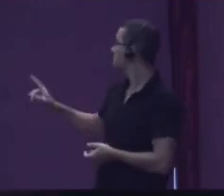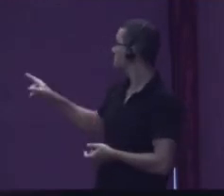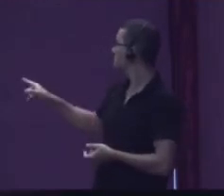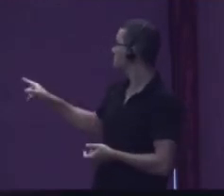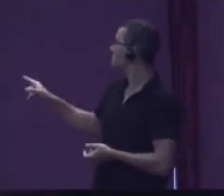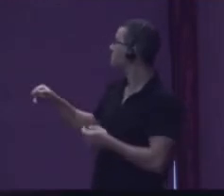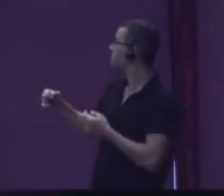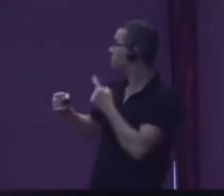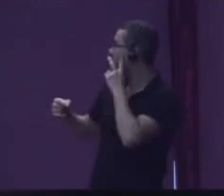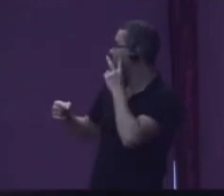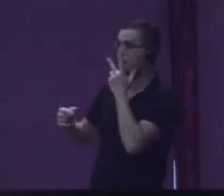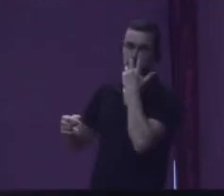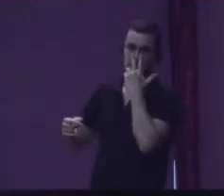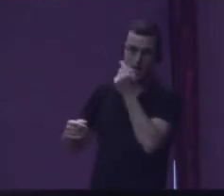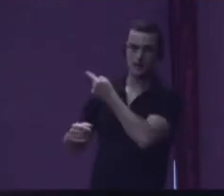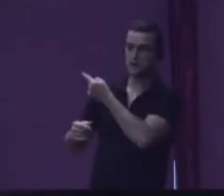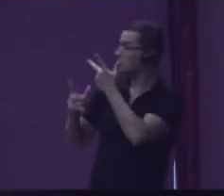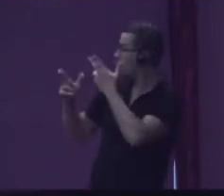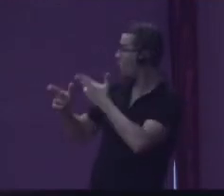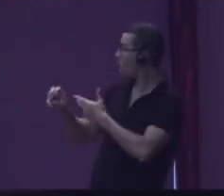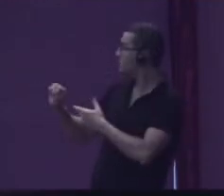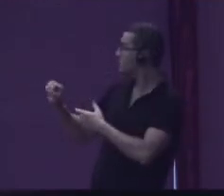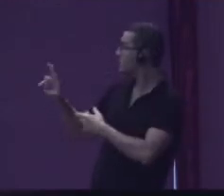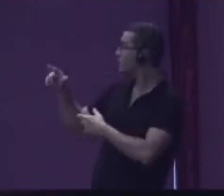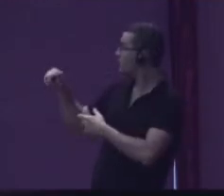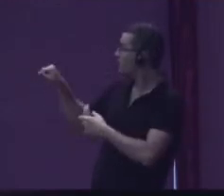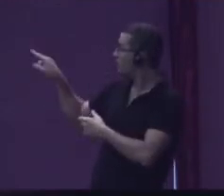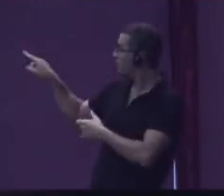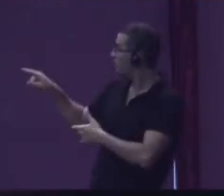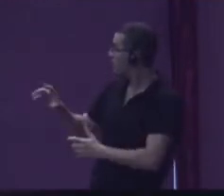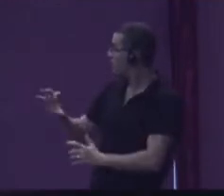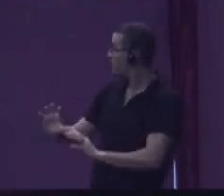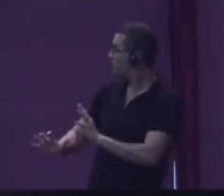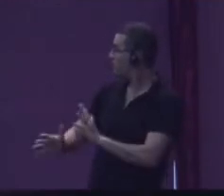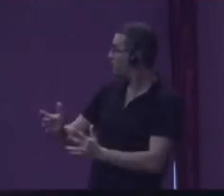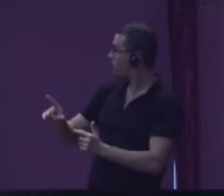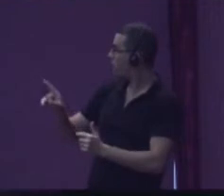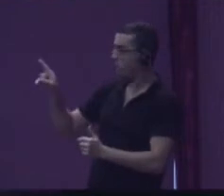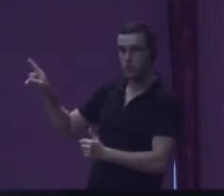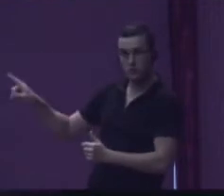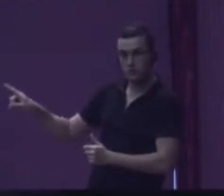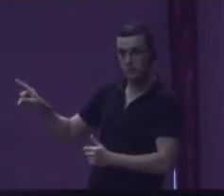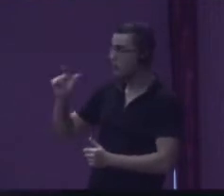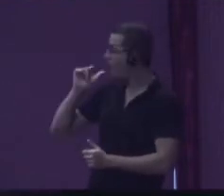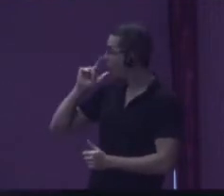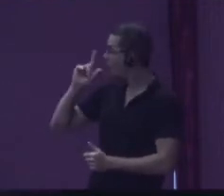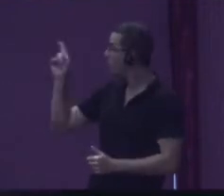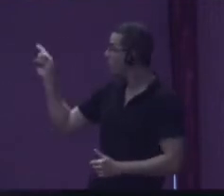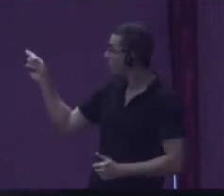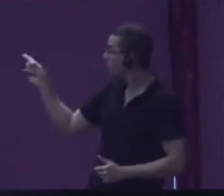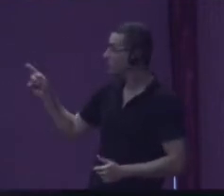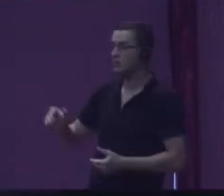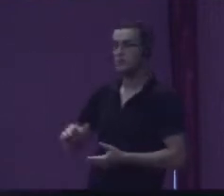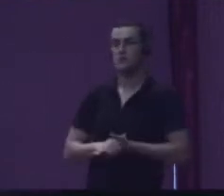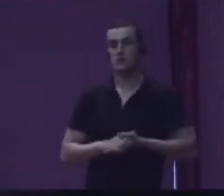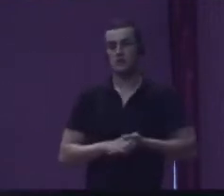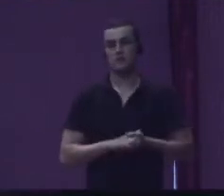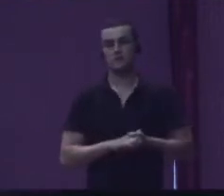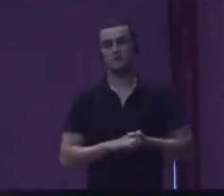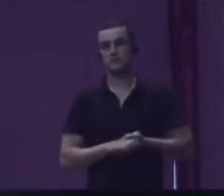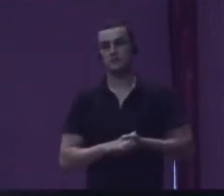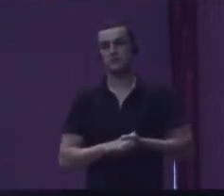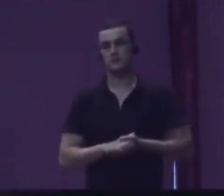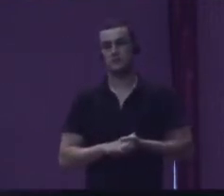the side, and they throw the water. And then there's water there that the midwife also bathes the woman with. There